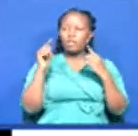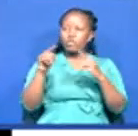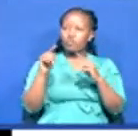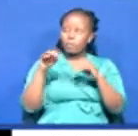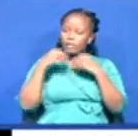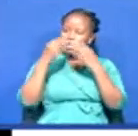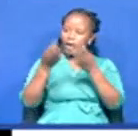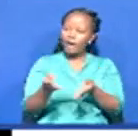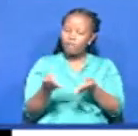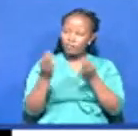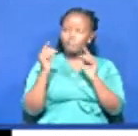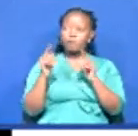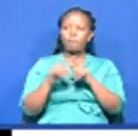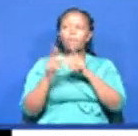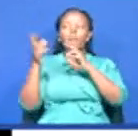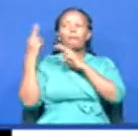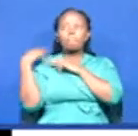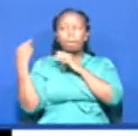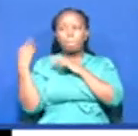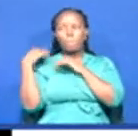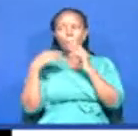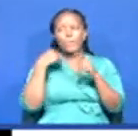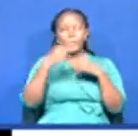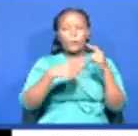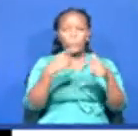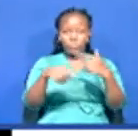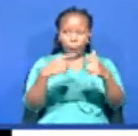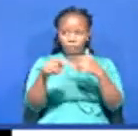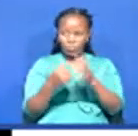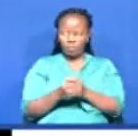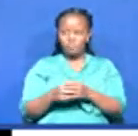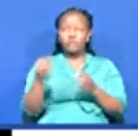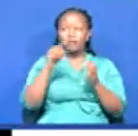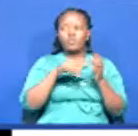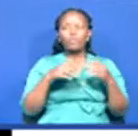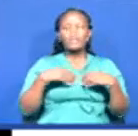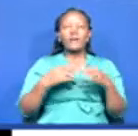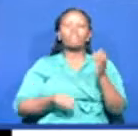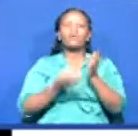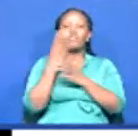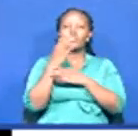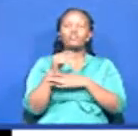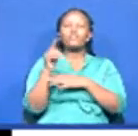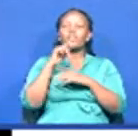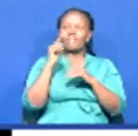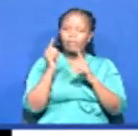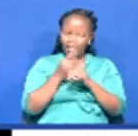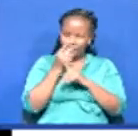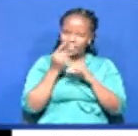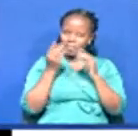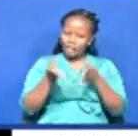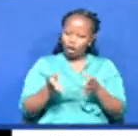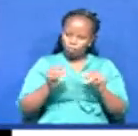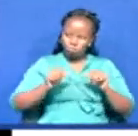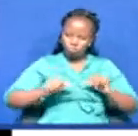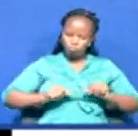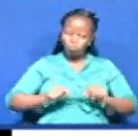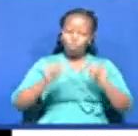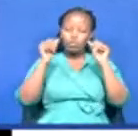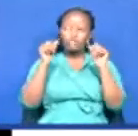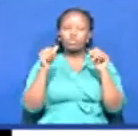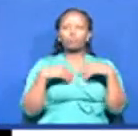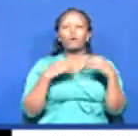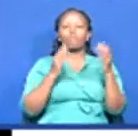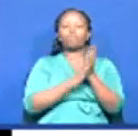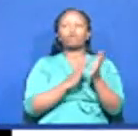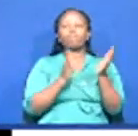a mandate of continue. We have launched, we have started, continue to undertake recordation